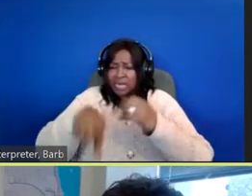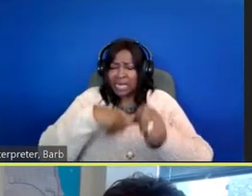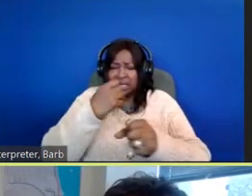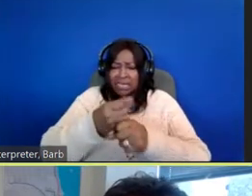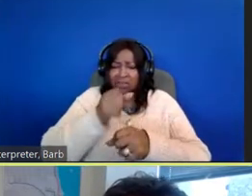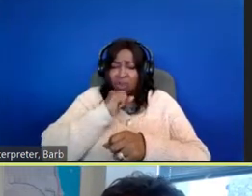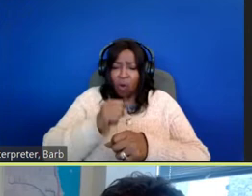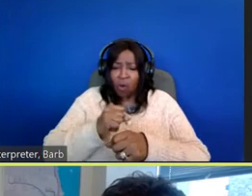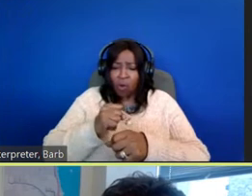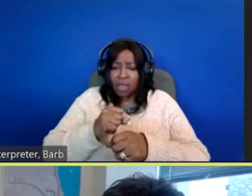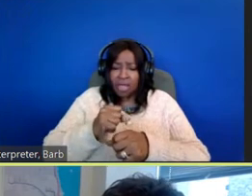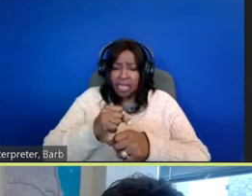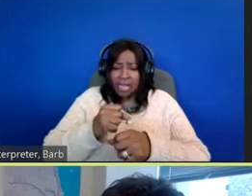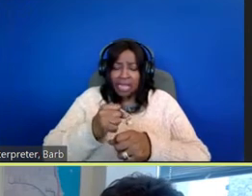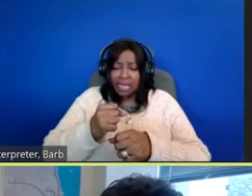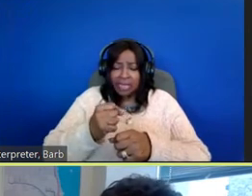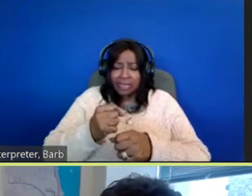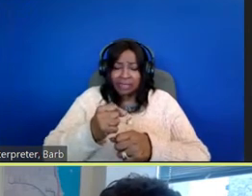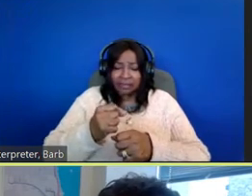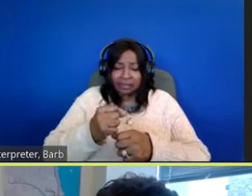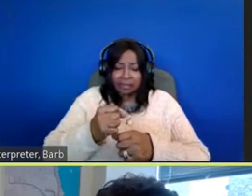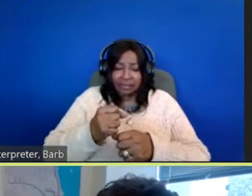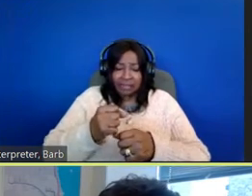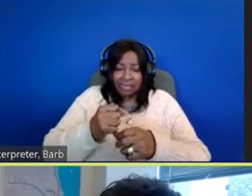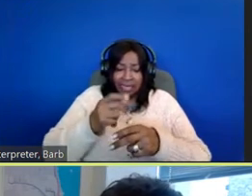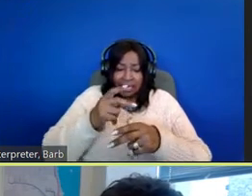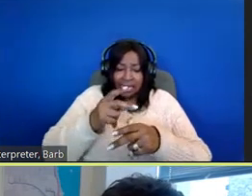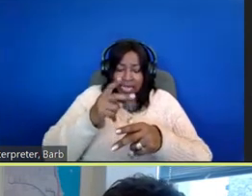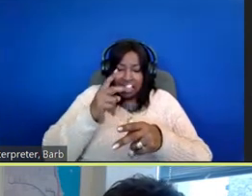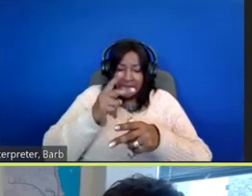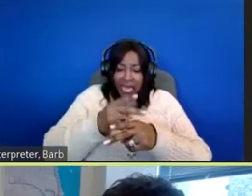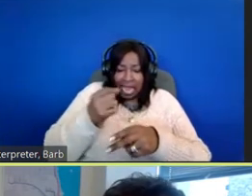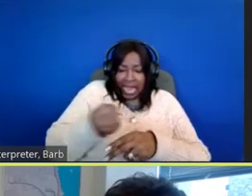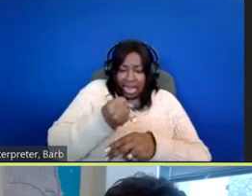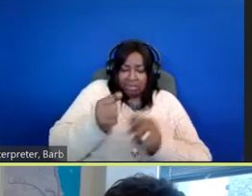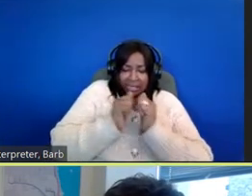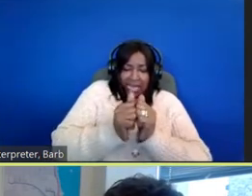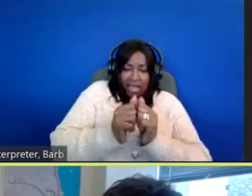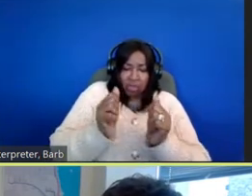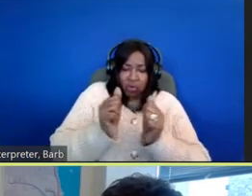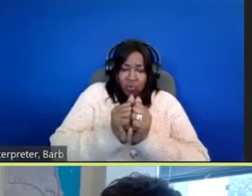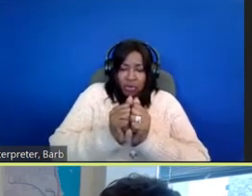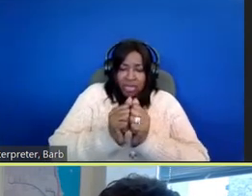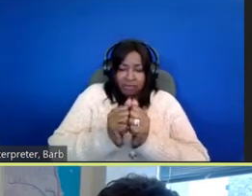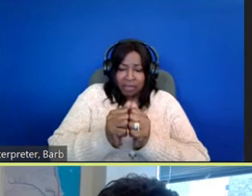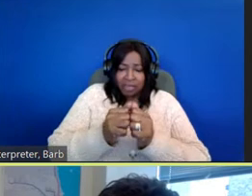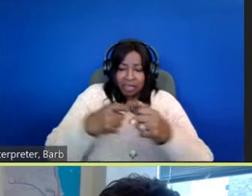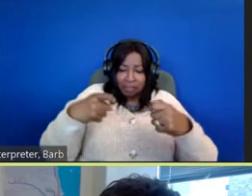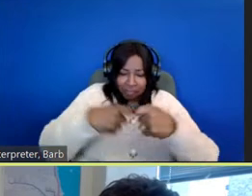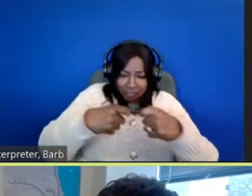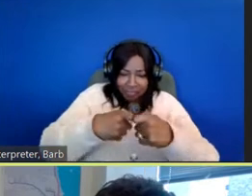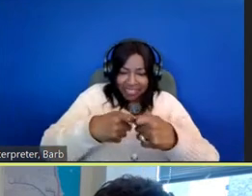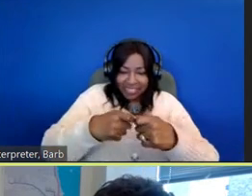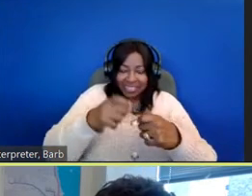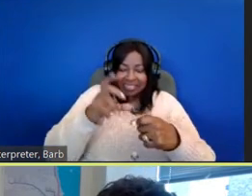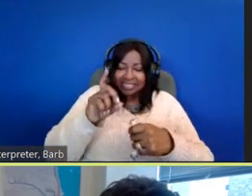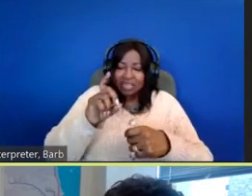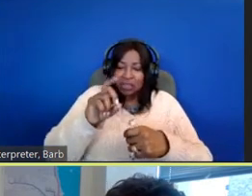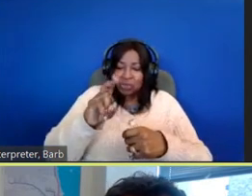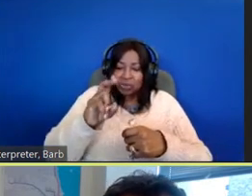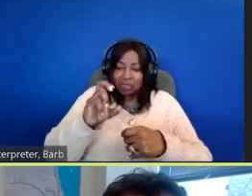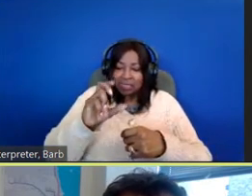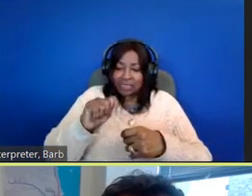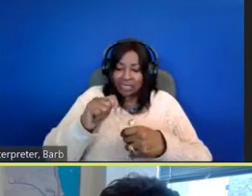with rubber bands and duct tape. We have a group of technicians that have been maintaining them for all of this